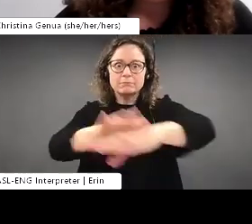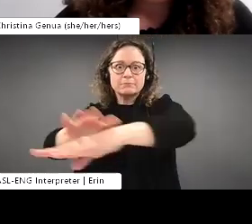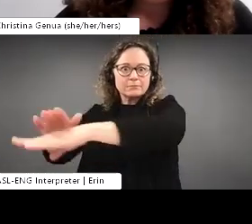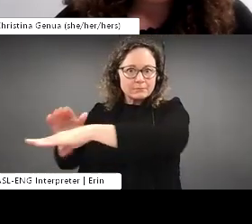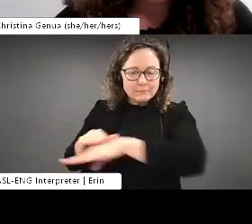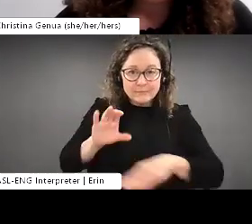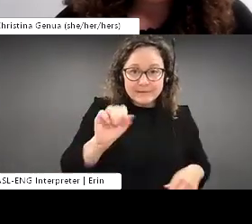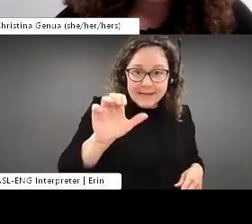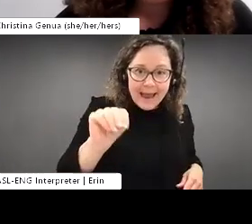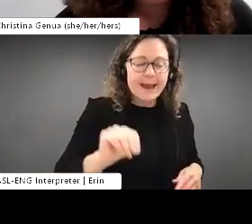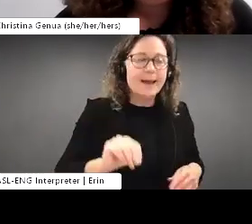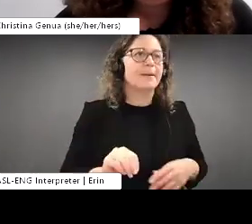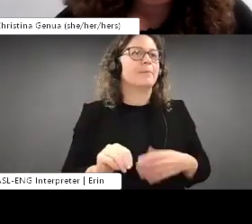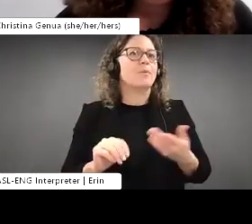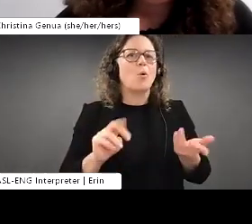um, you know,